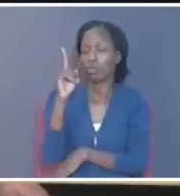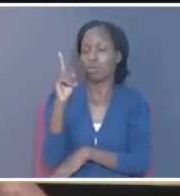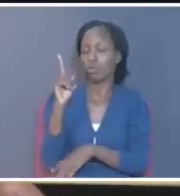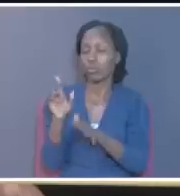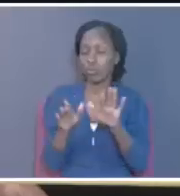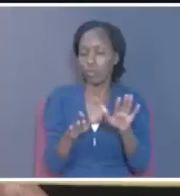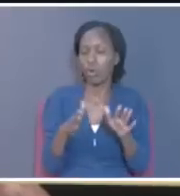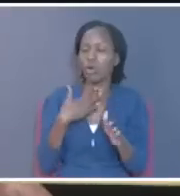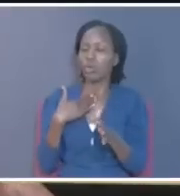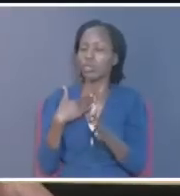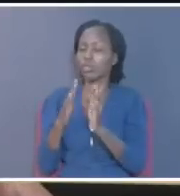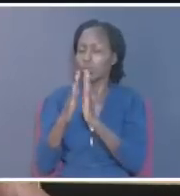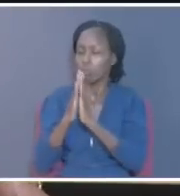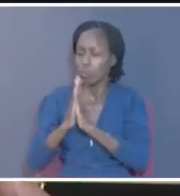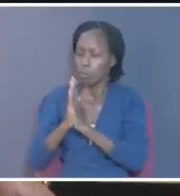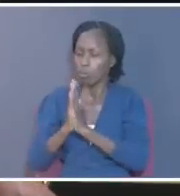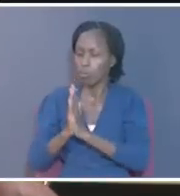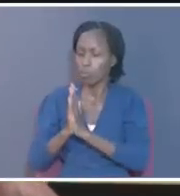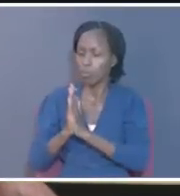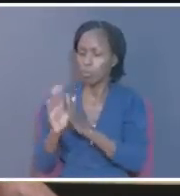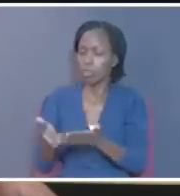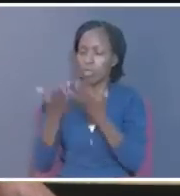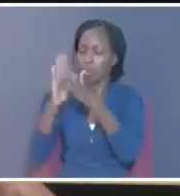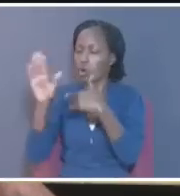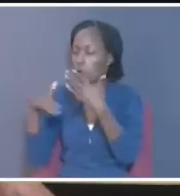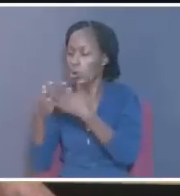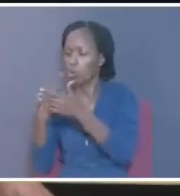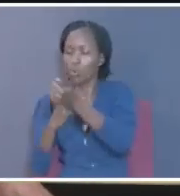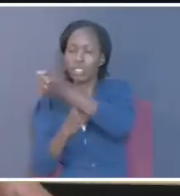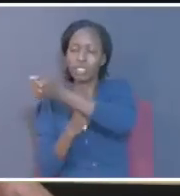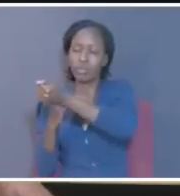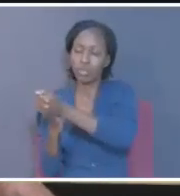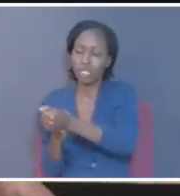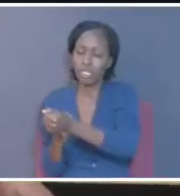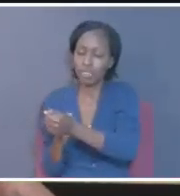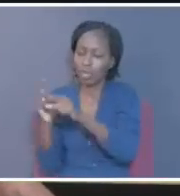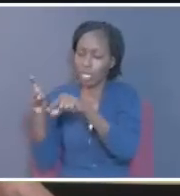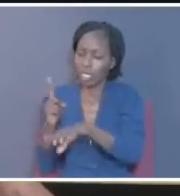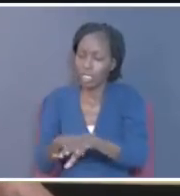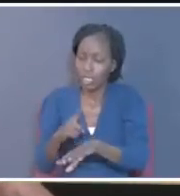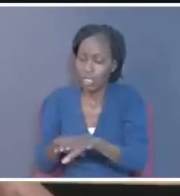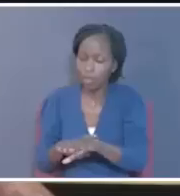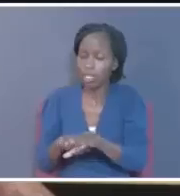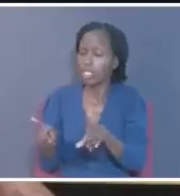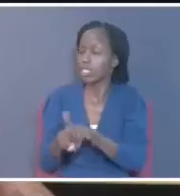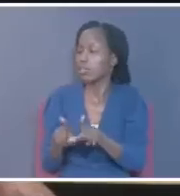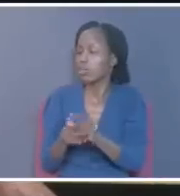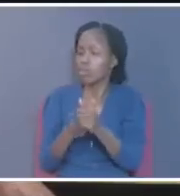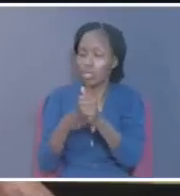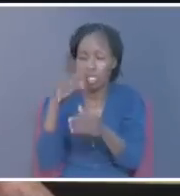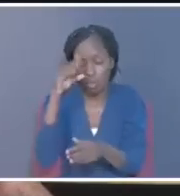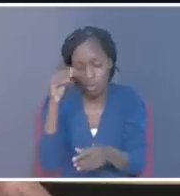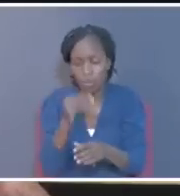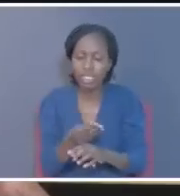We want to bring all the men and women that are supporting them at a time such as this. Lord, you led Moses through a